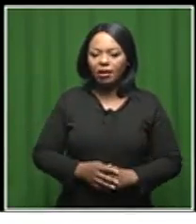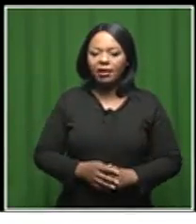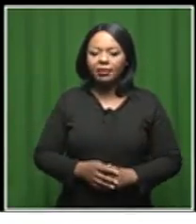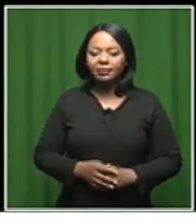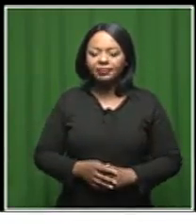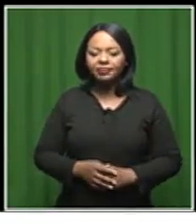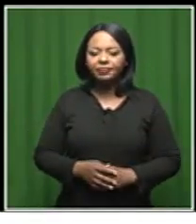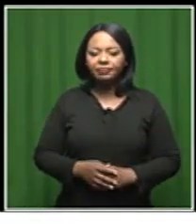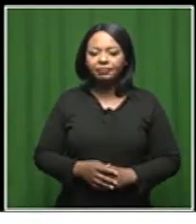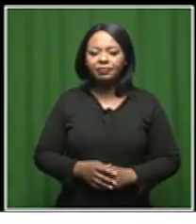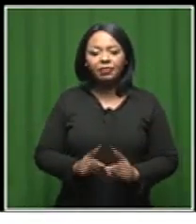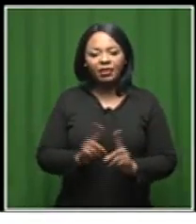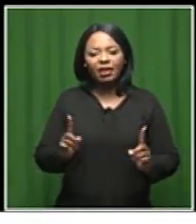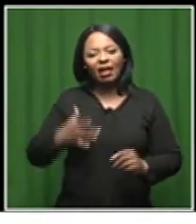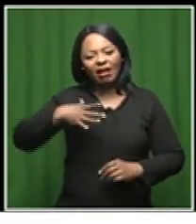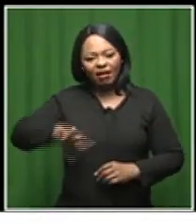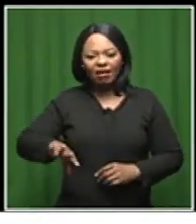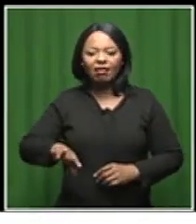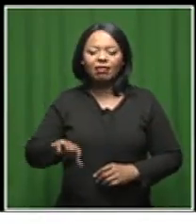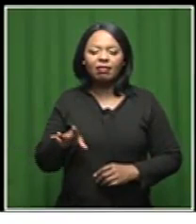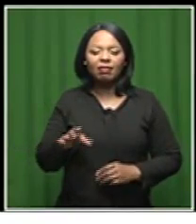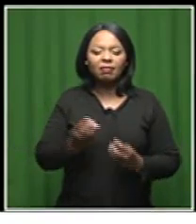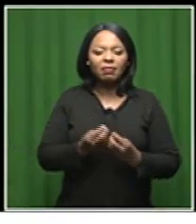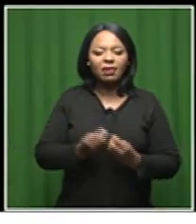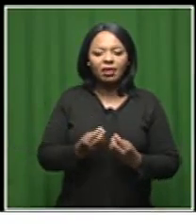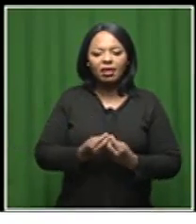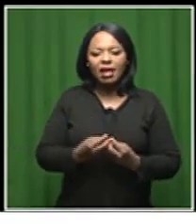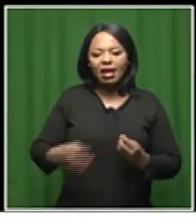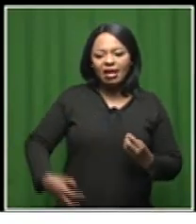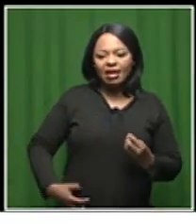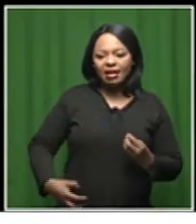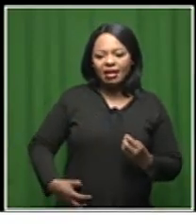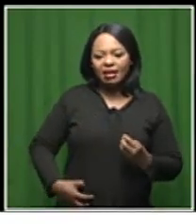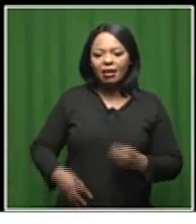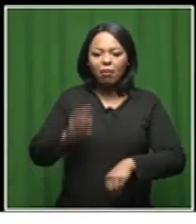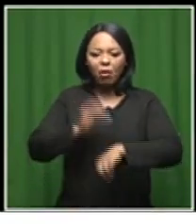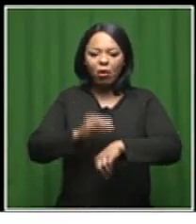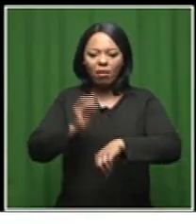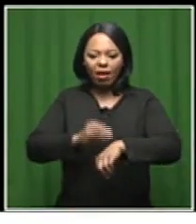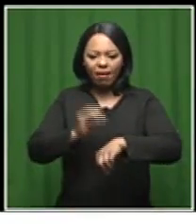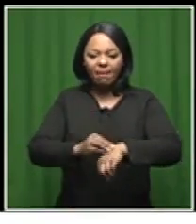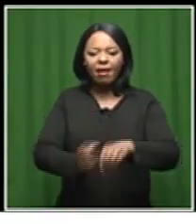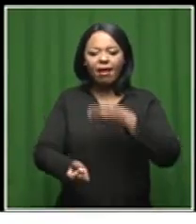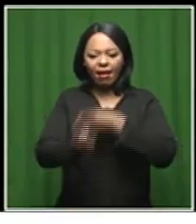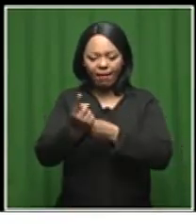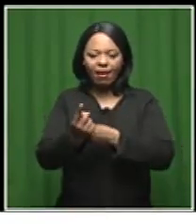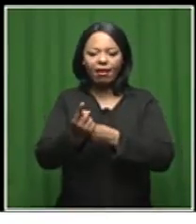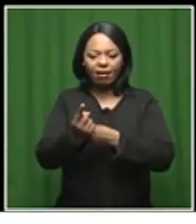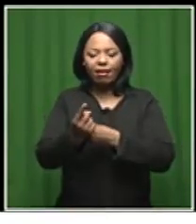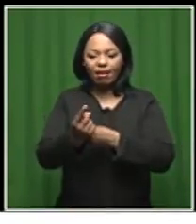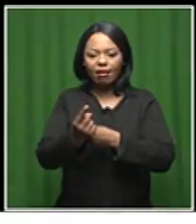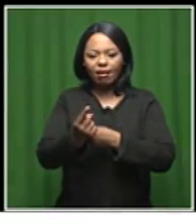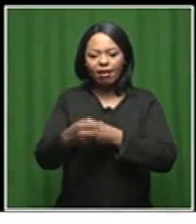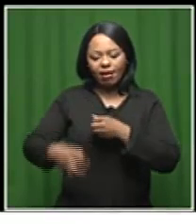They often develop other organ failure, like, for instance, kidney problems. But a common theme is